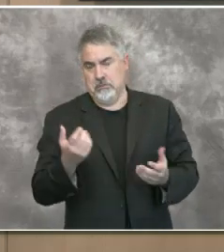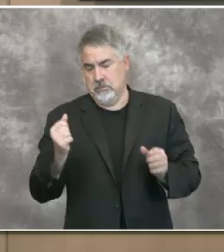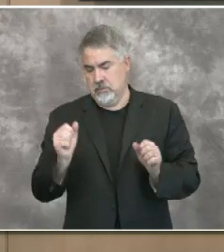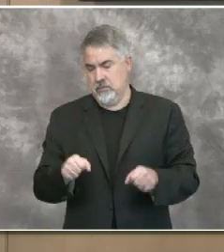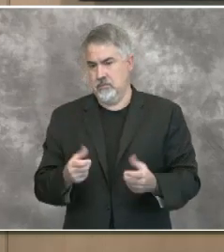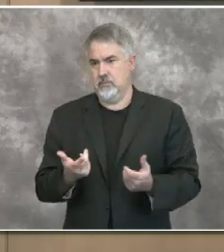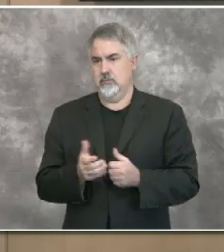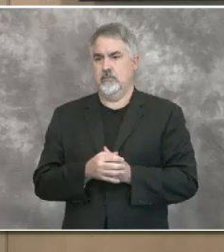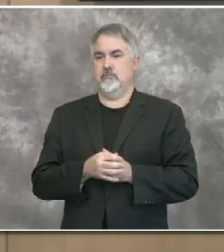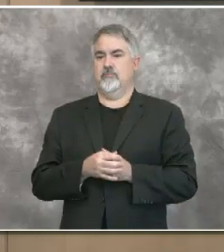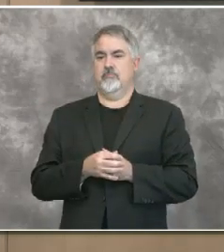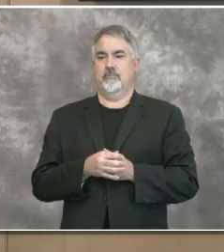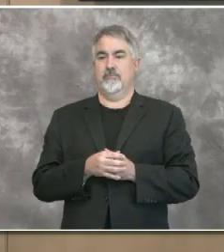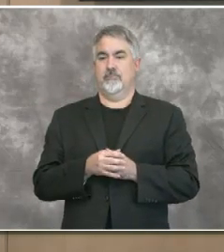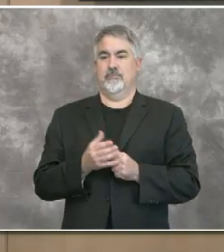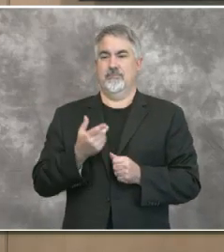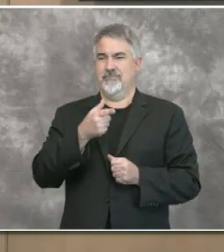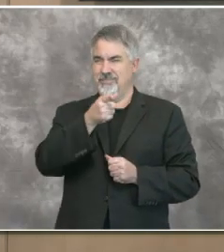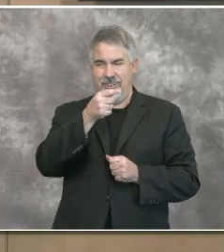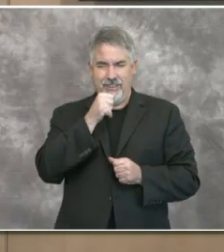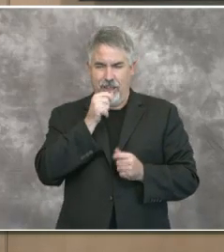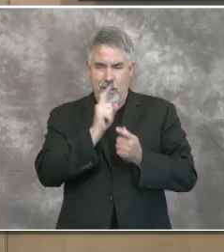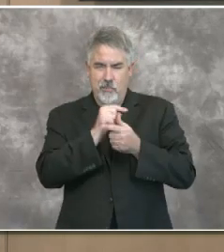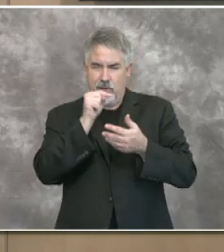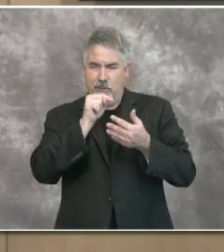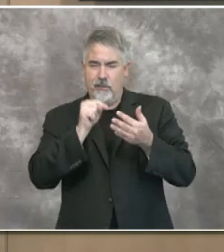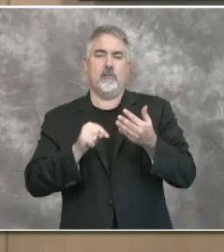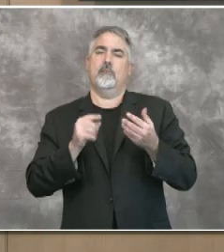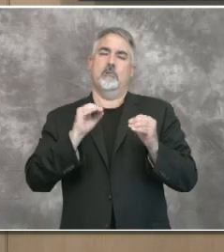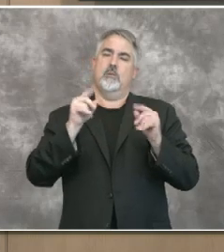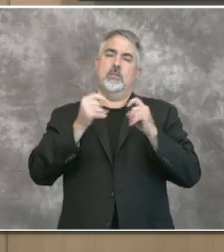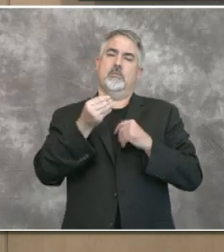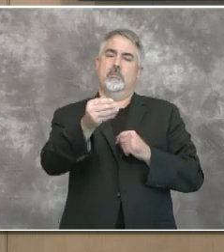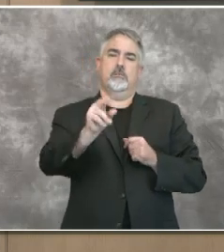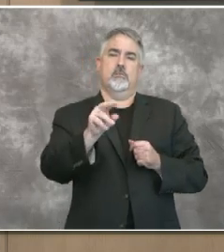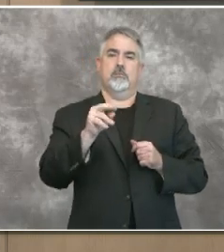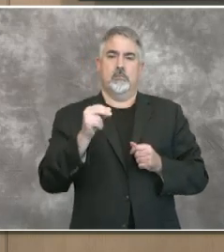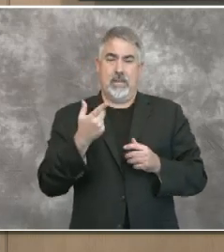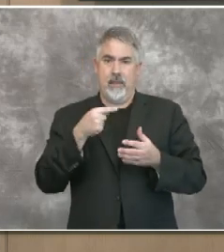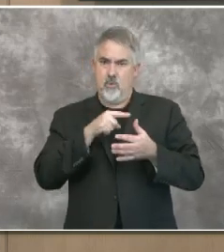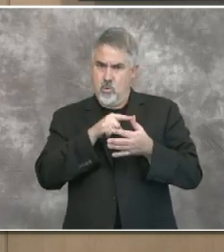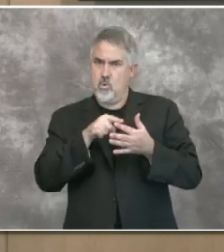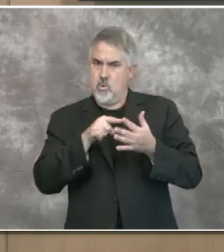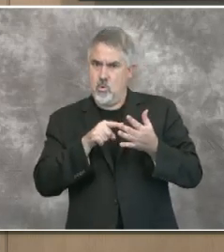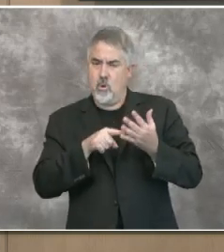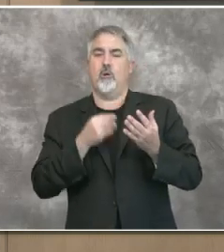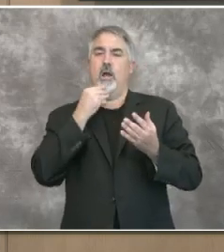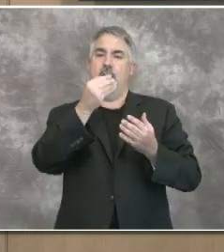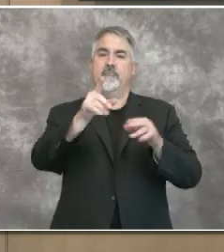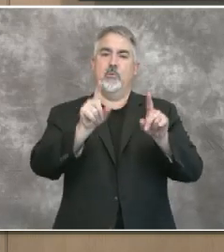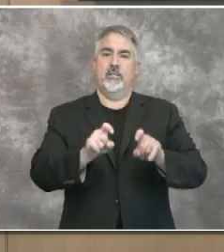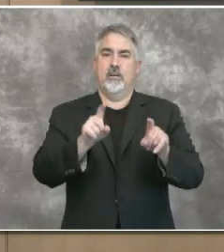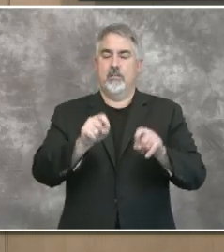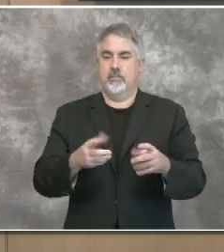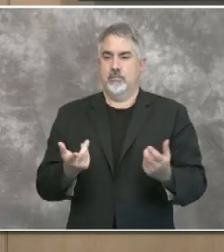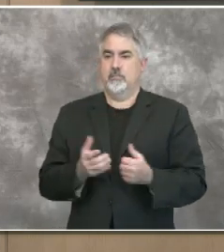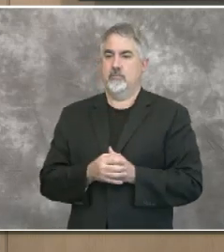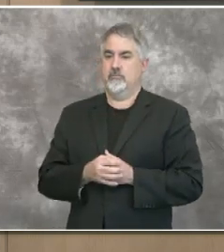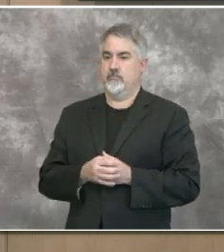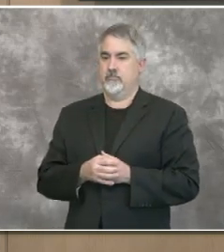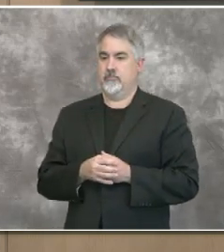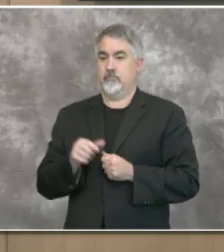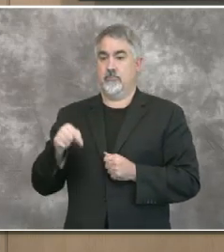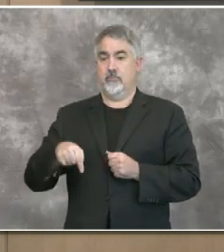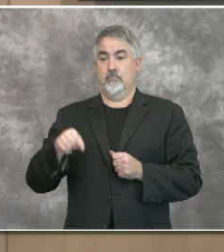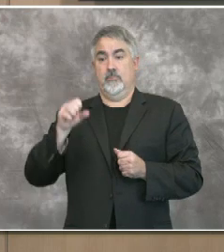meet the current qualifications. But we, again, back to your original question, we don't have evidence in San Diego of such